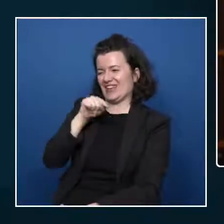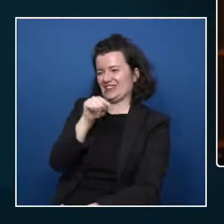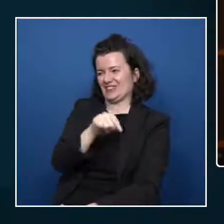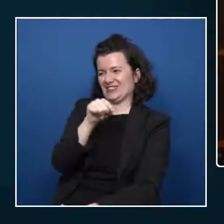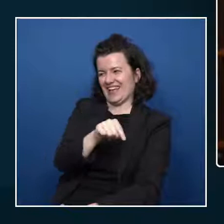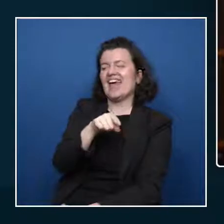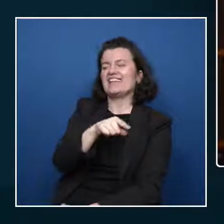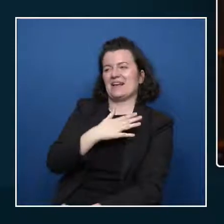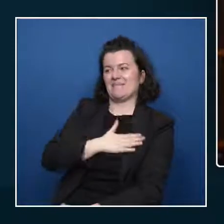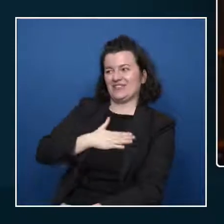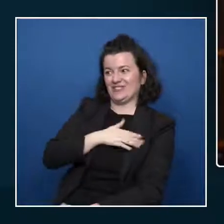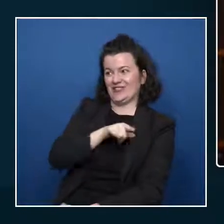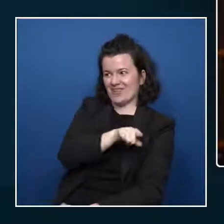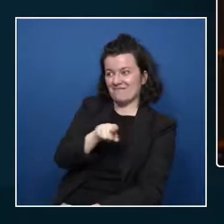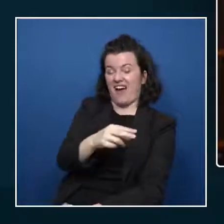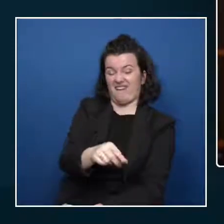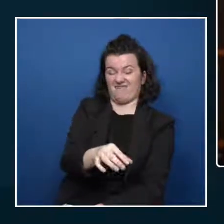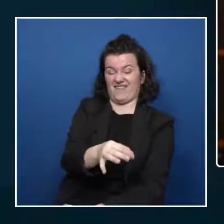in?